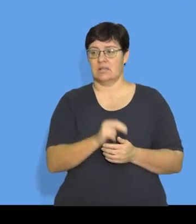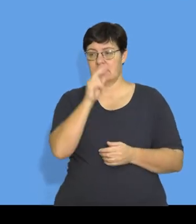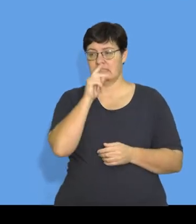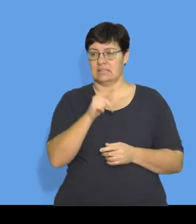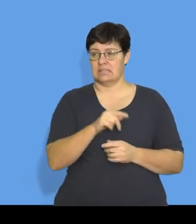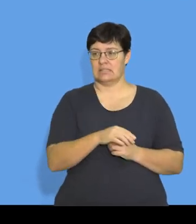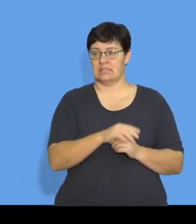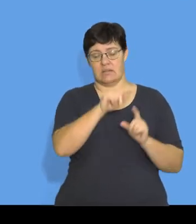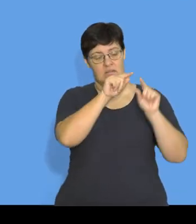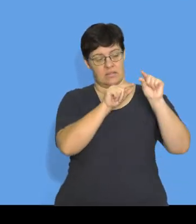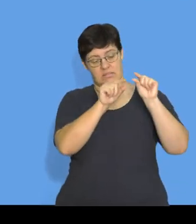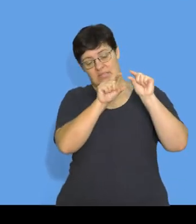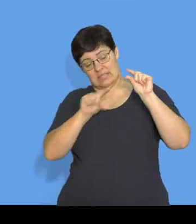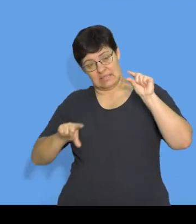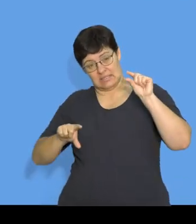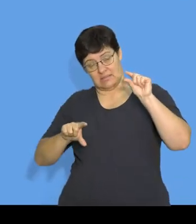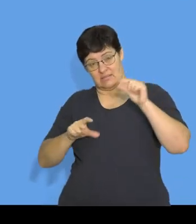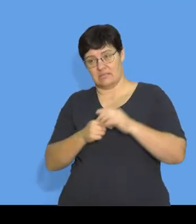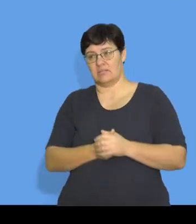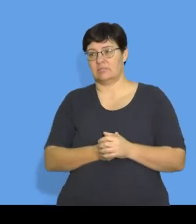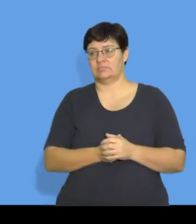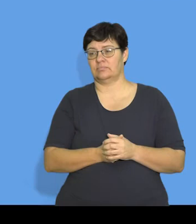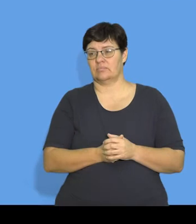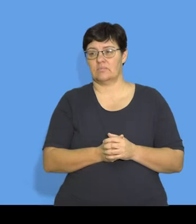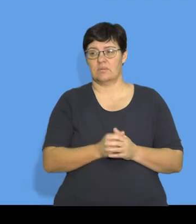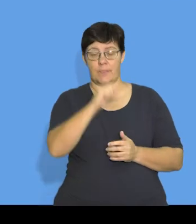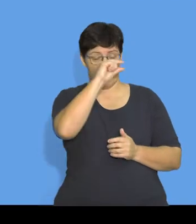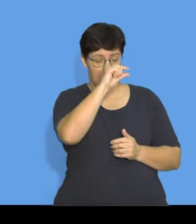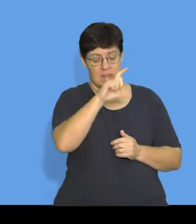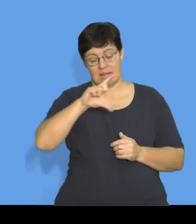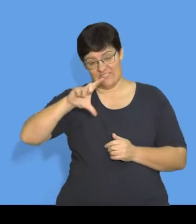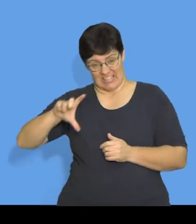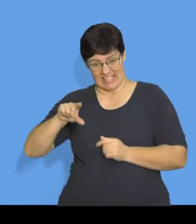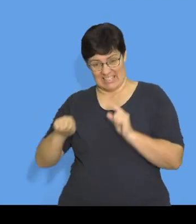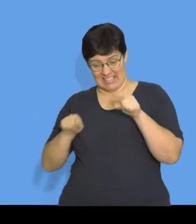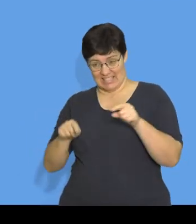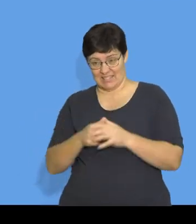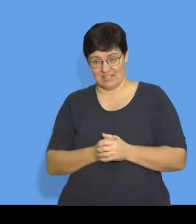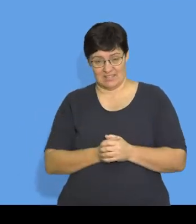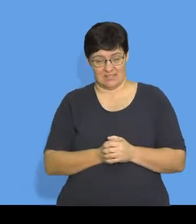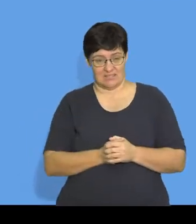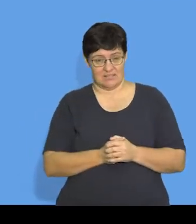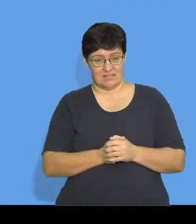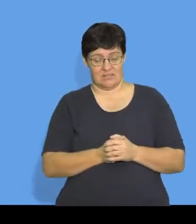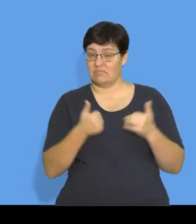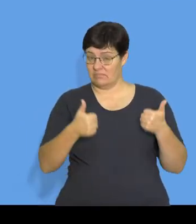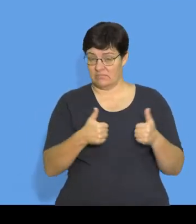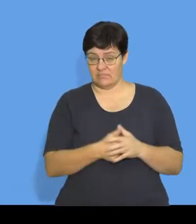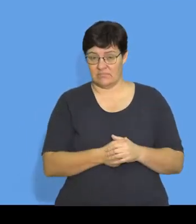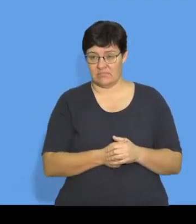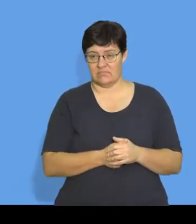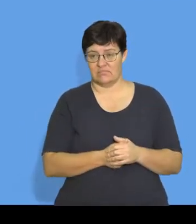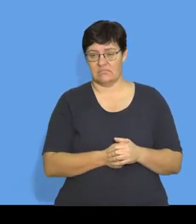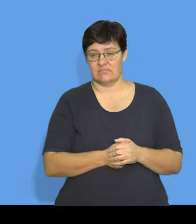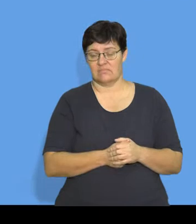area. Okay, so this little block and that little block. We good?